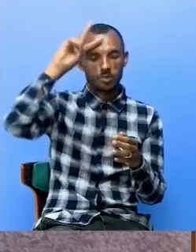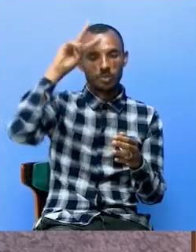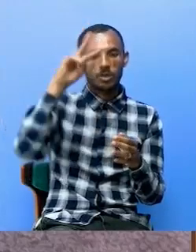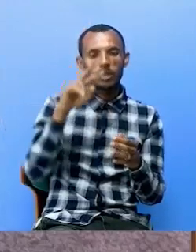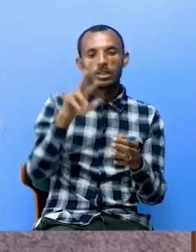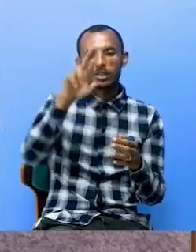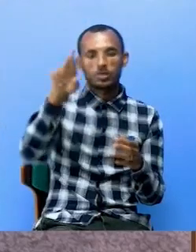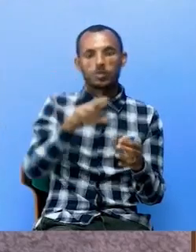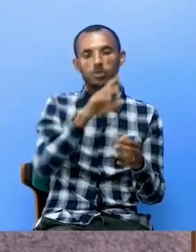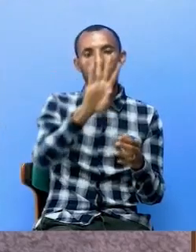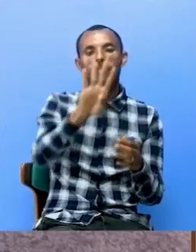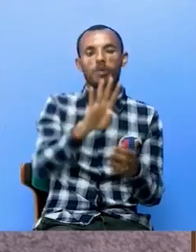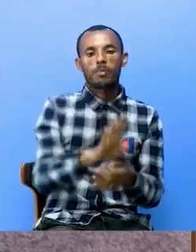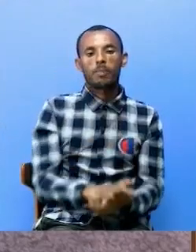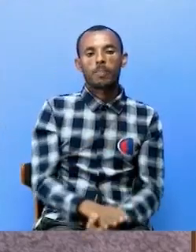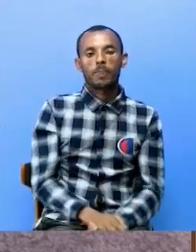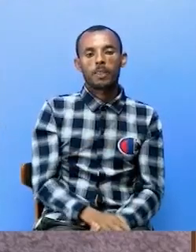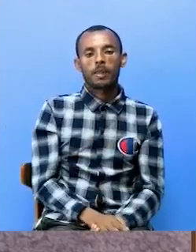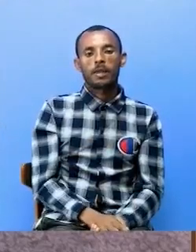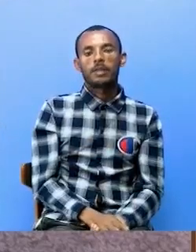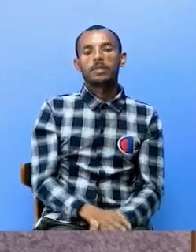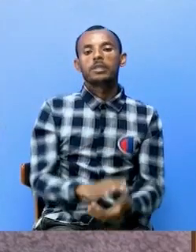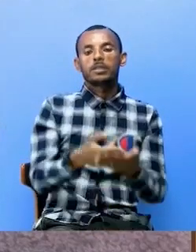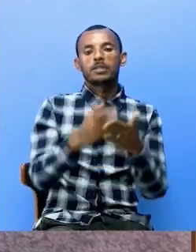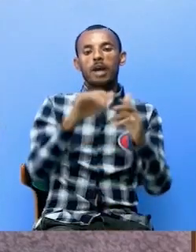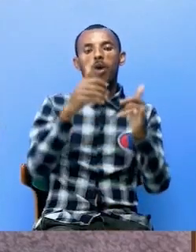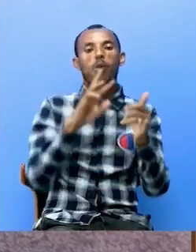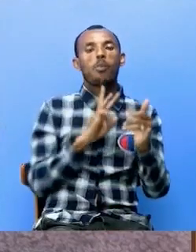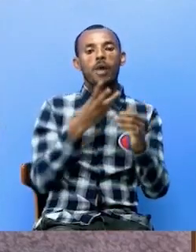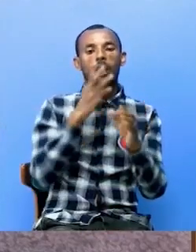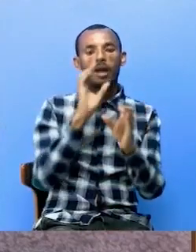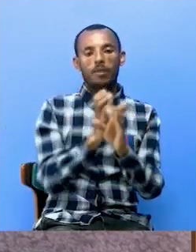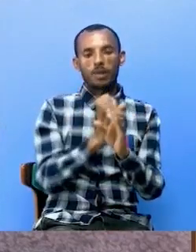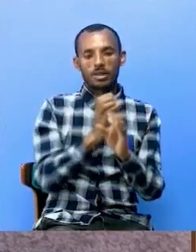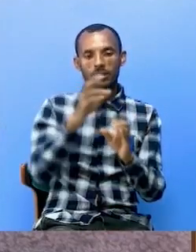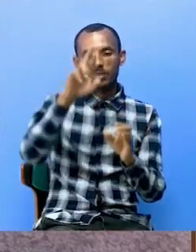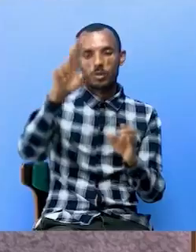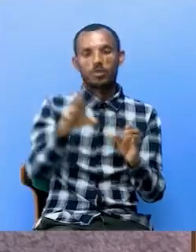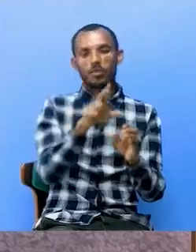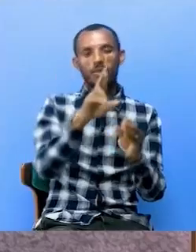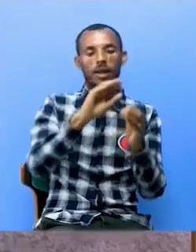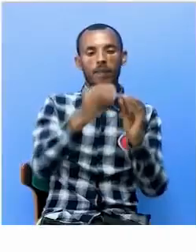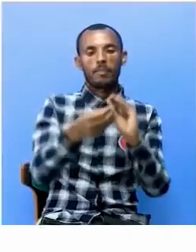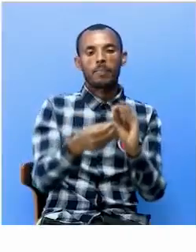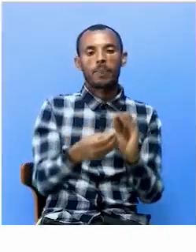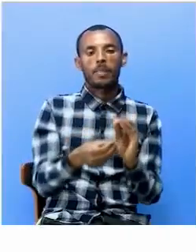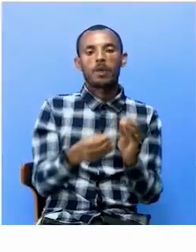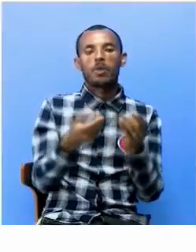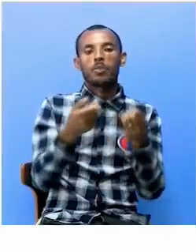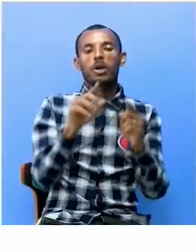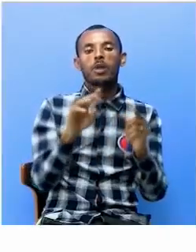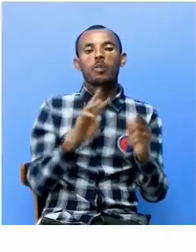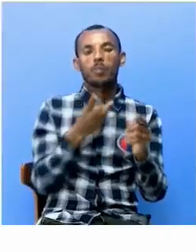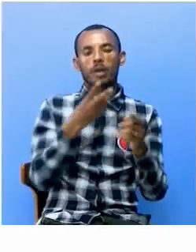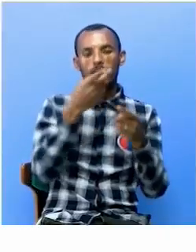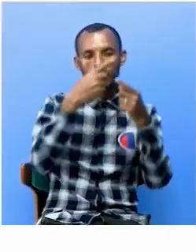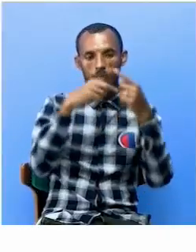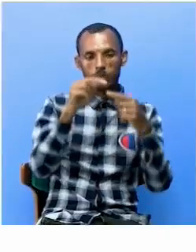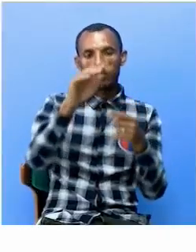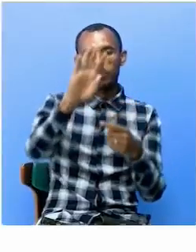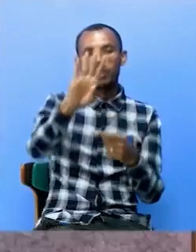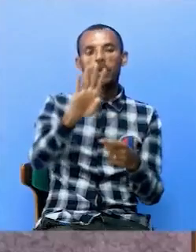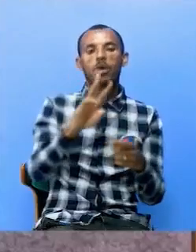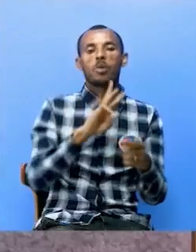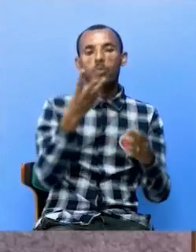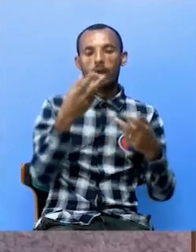4. Okay, this is how we calculate the square root of a number. When we come to the b part,